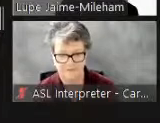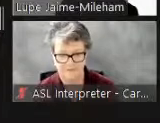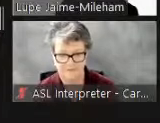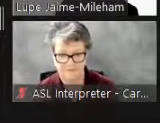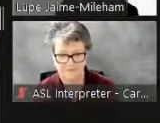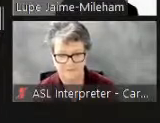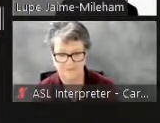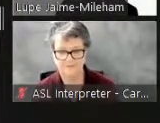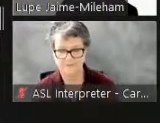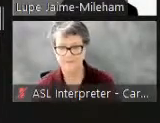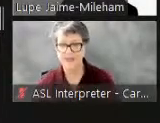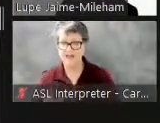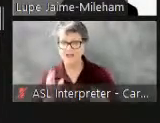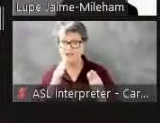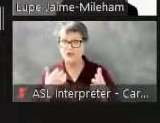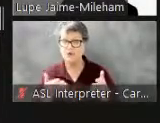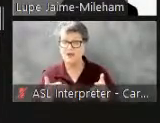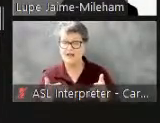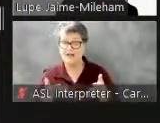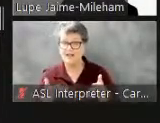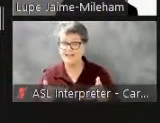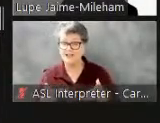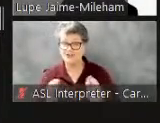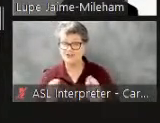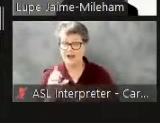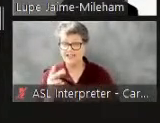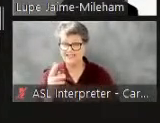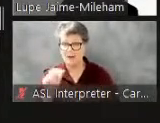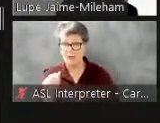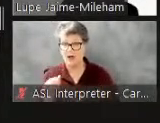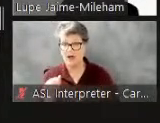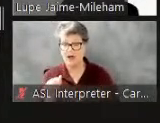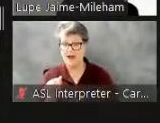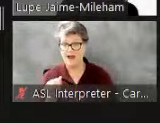Okay, let's try Deborah Corley.